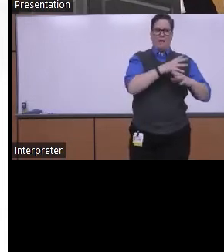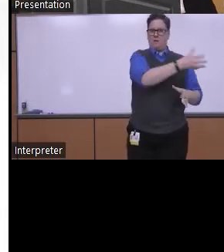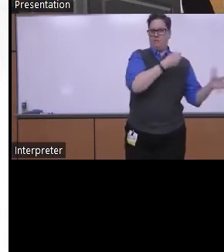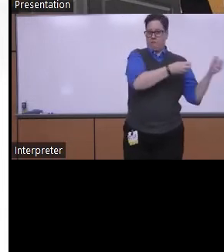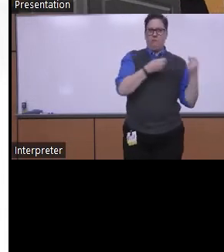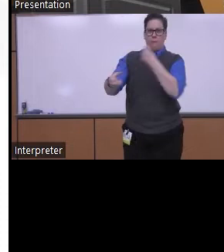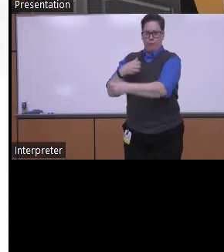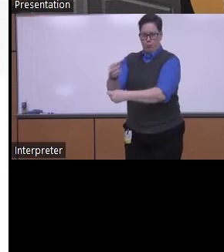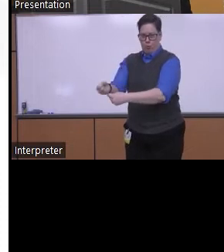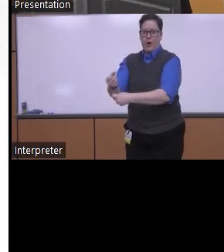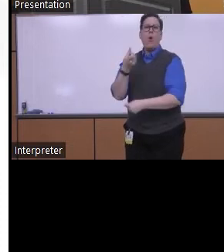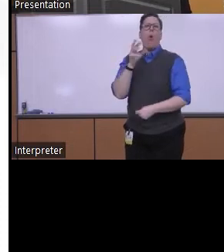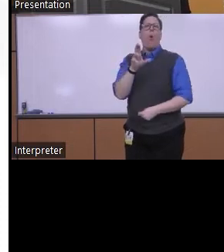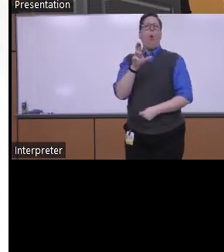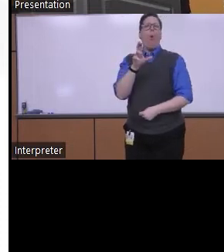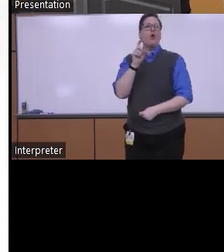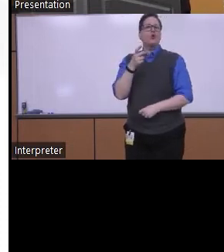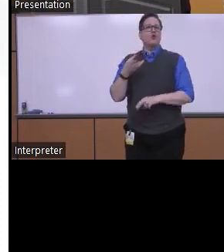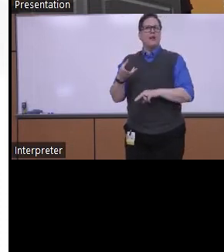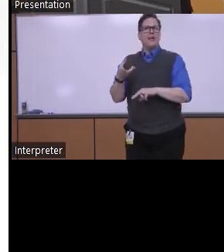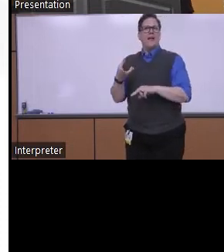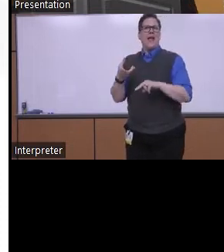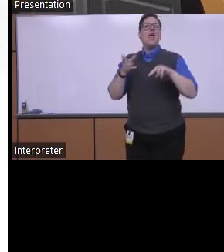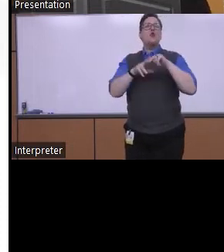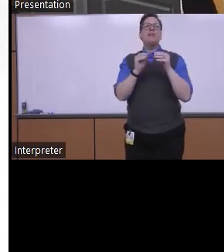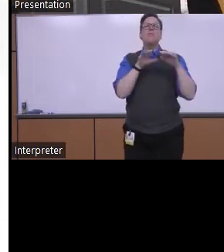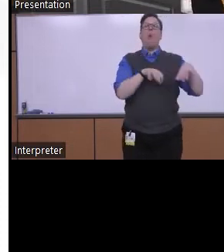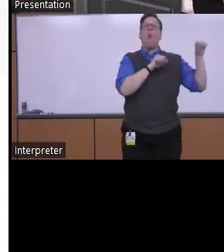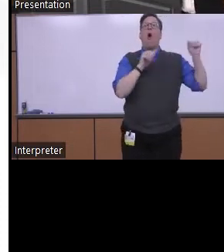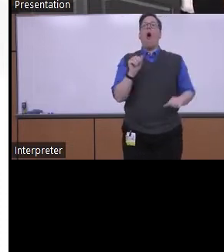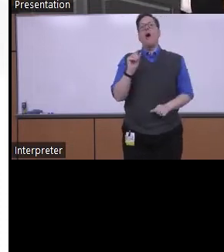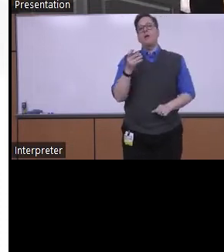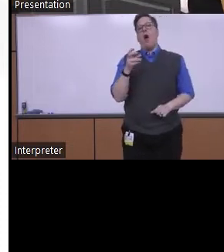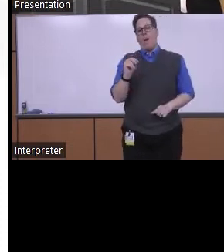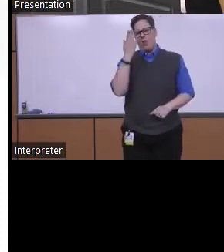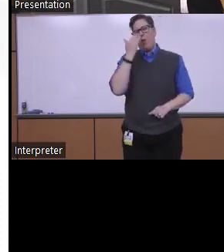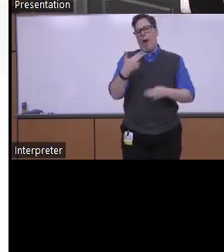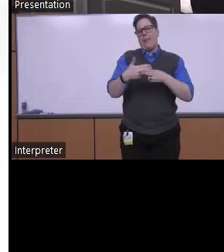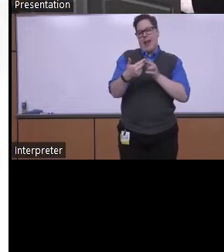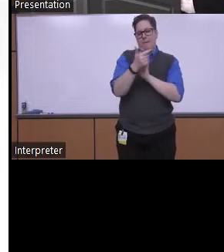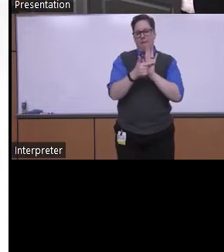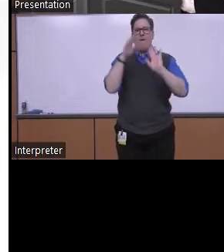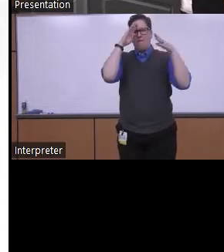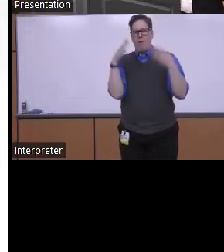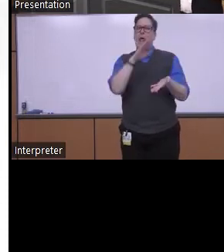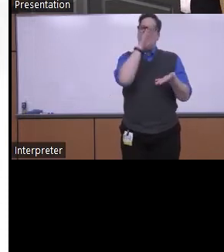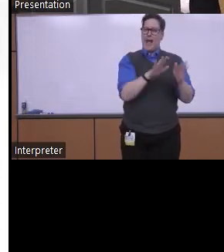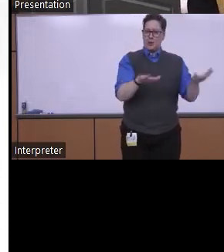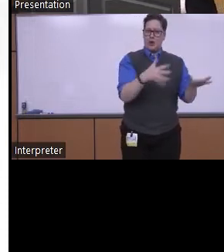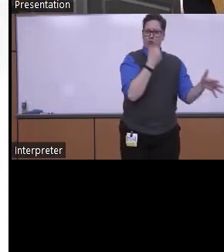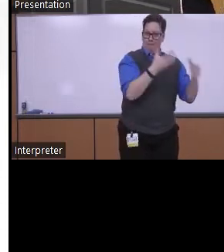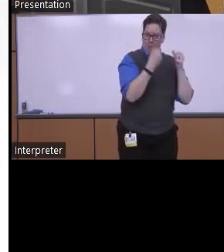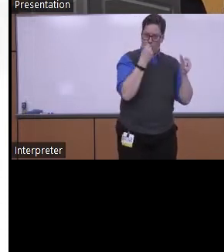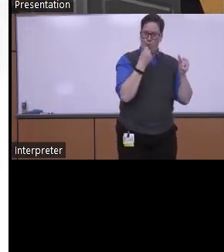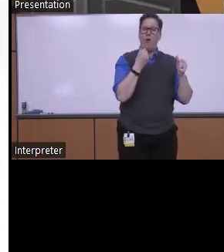to put them in foster care, or increase the back end, have increasing adoption. And that's kind of the name of this act and the main focus, focusing on removing less kids